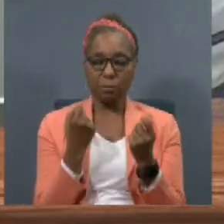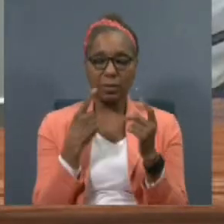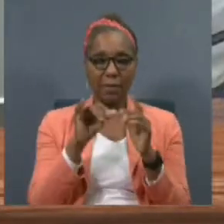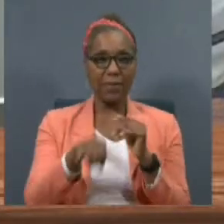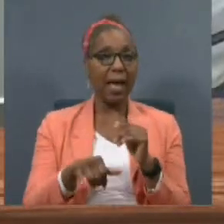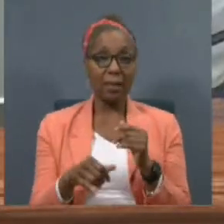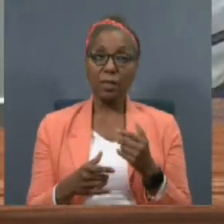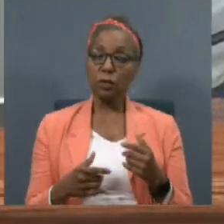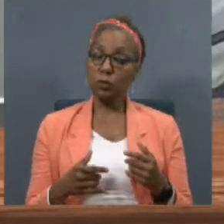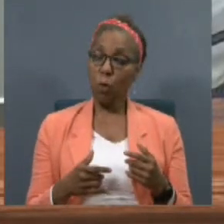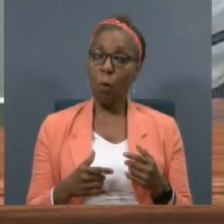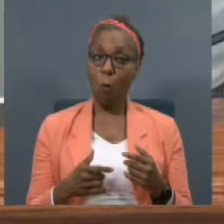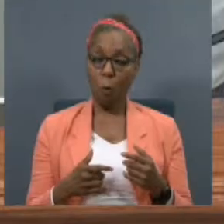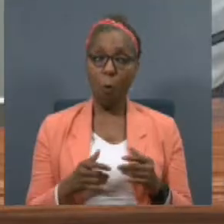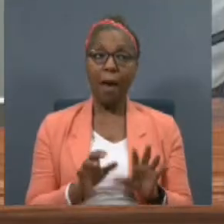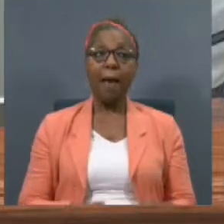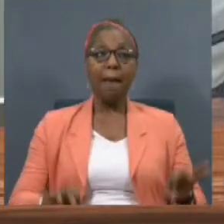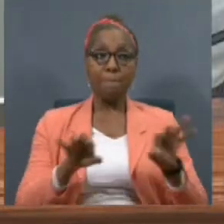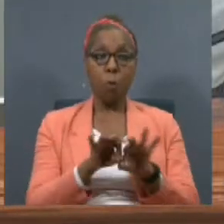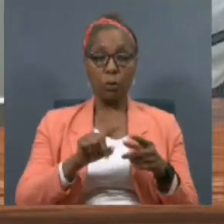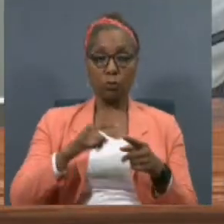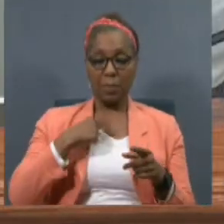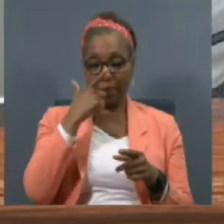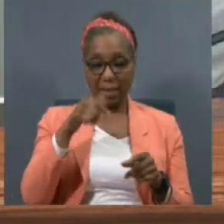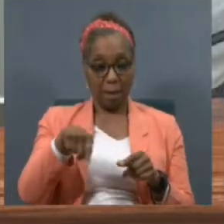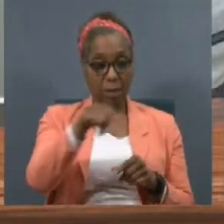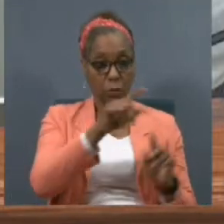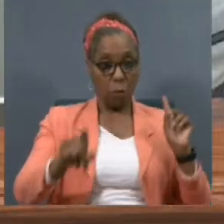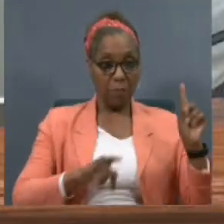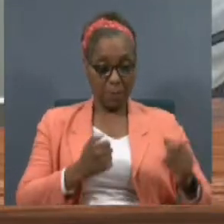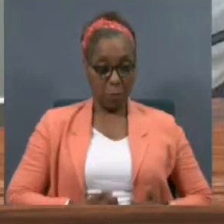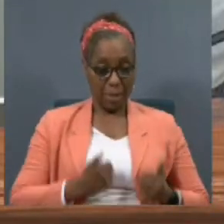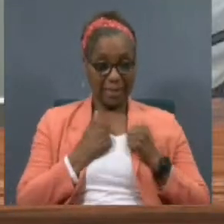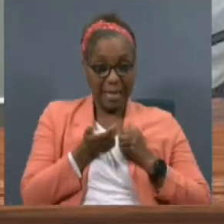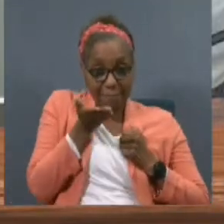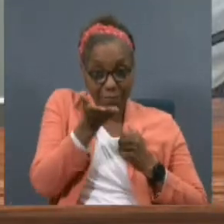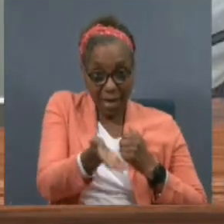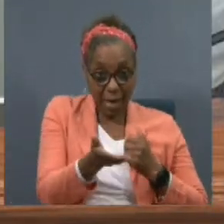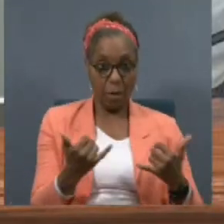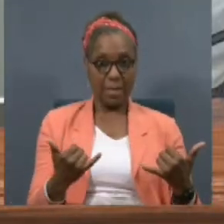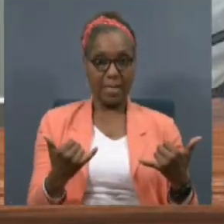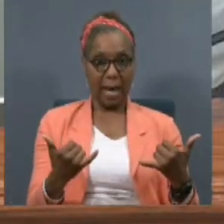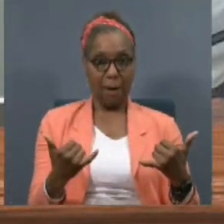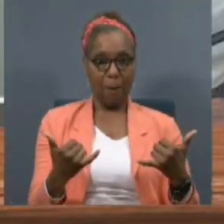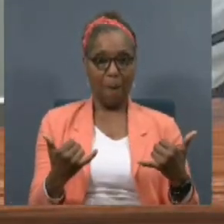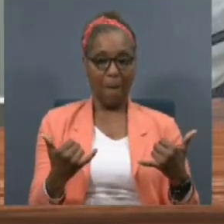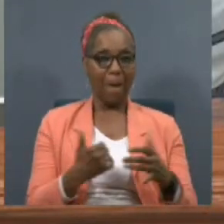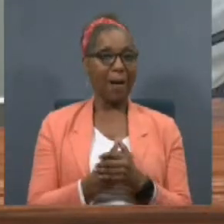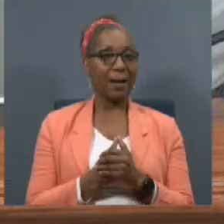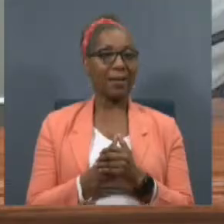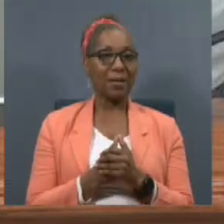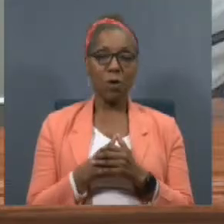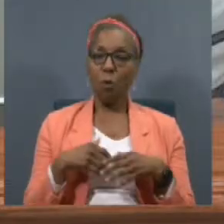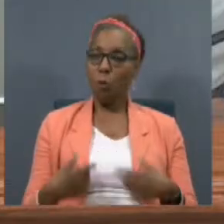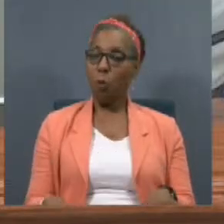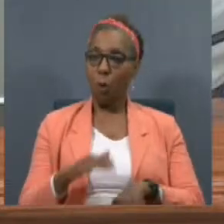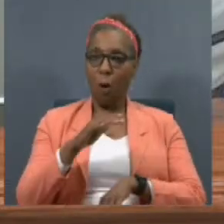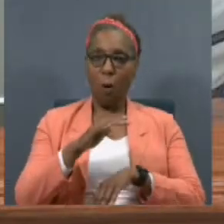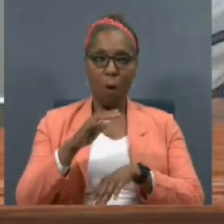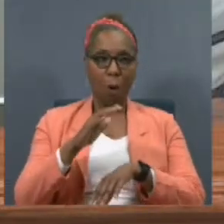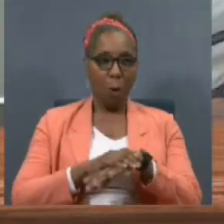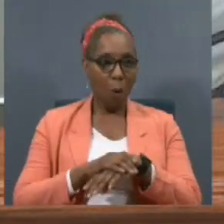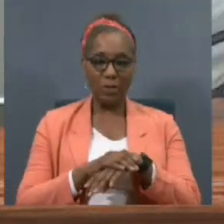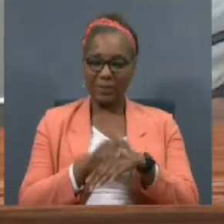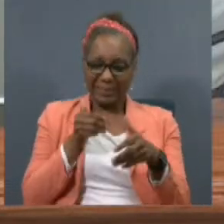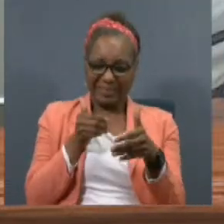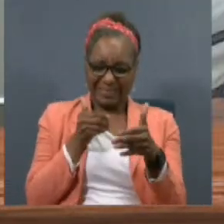This hits home to me because those people who live there would now be right on the back